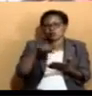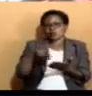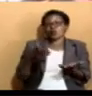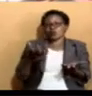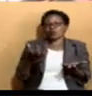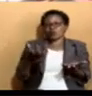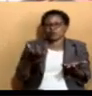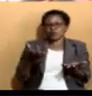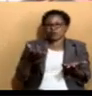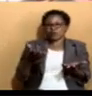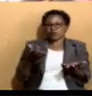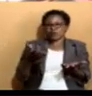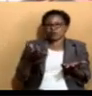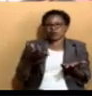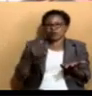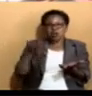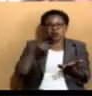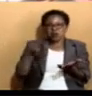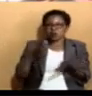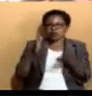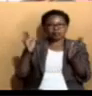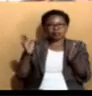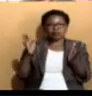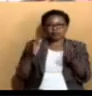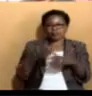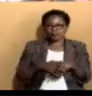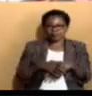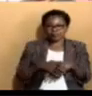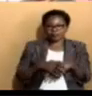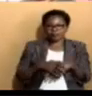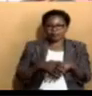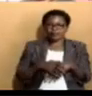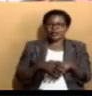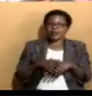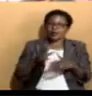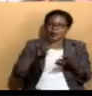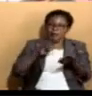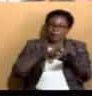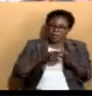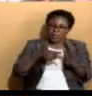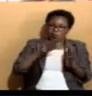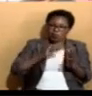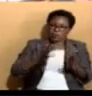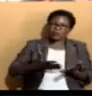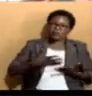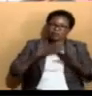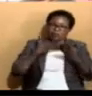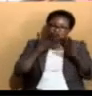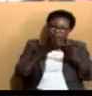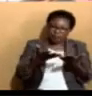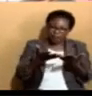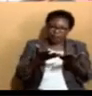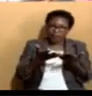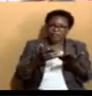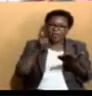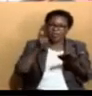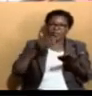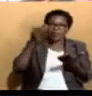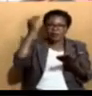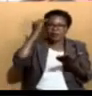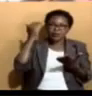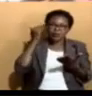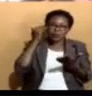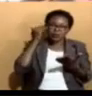our jurisprudence and was wrong. And it is therefore our submission that this